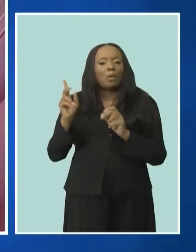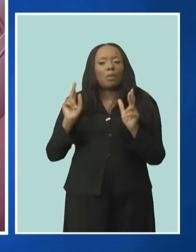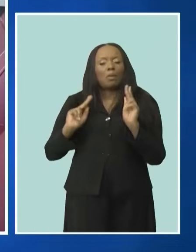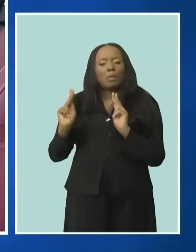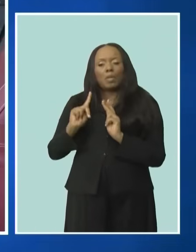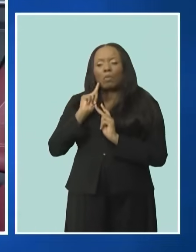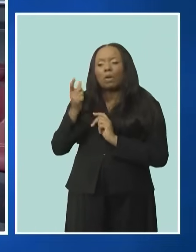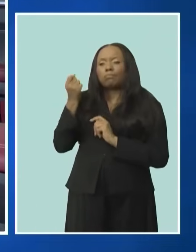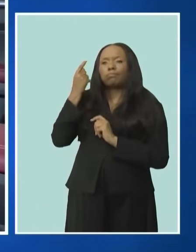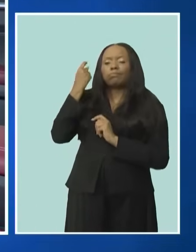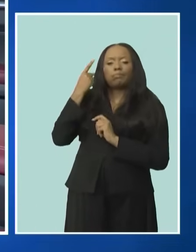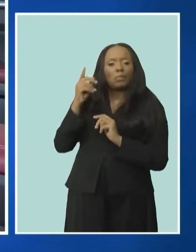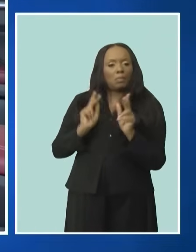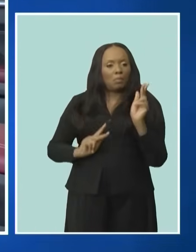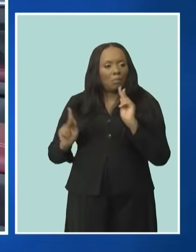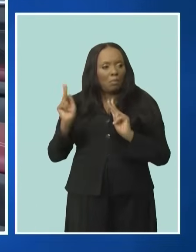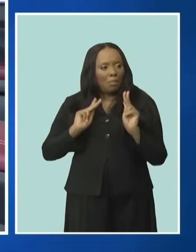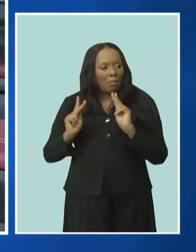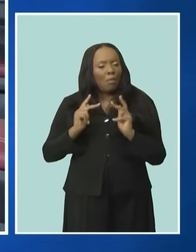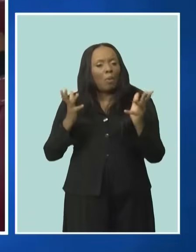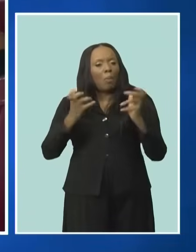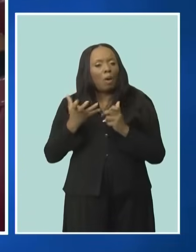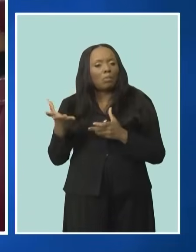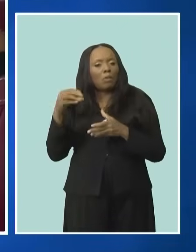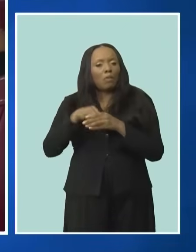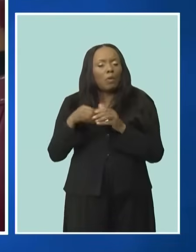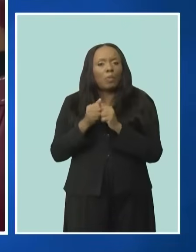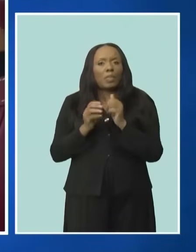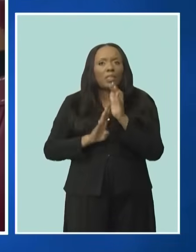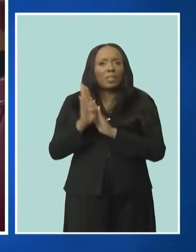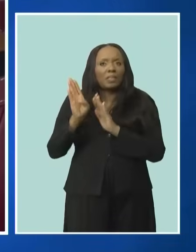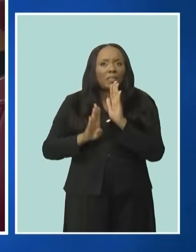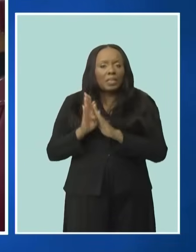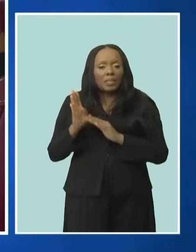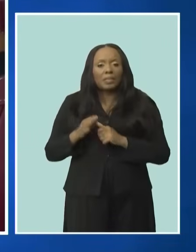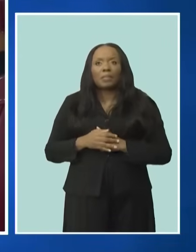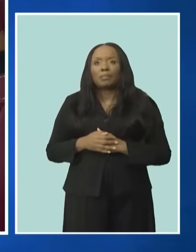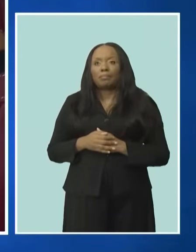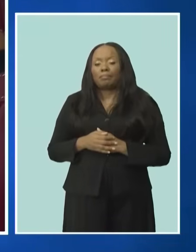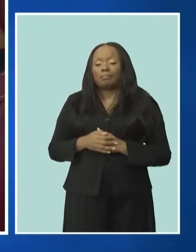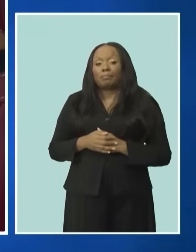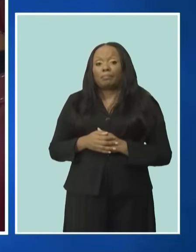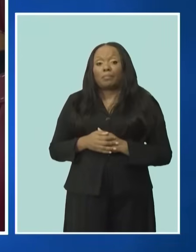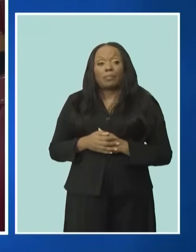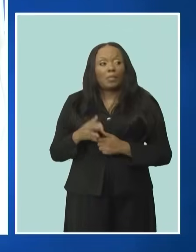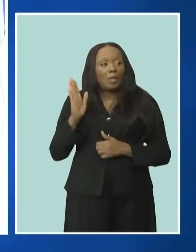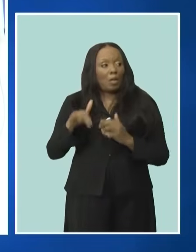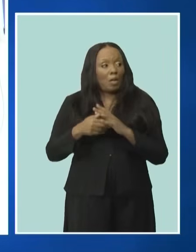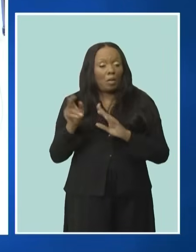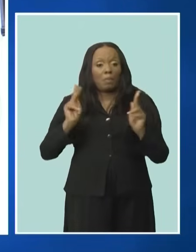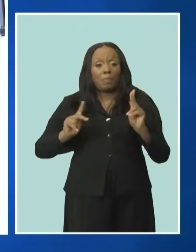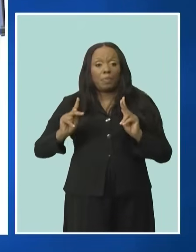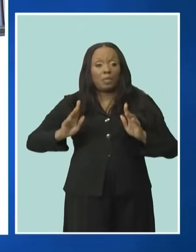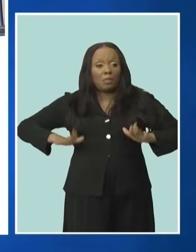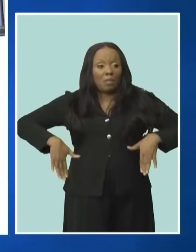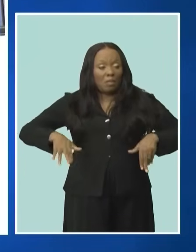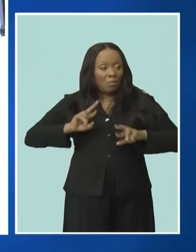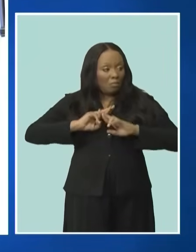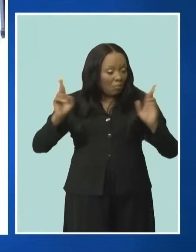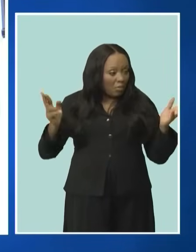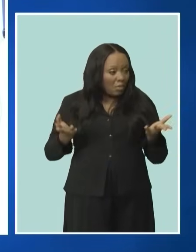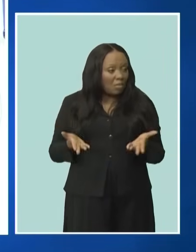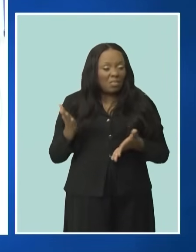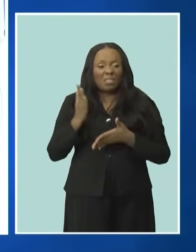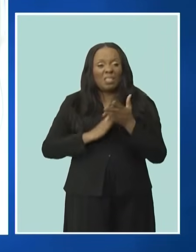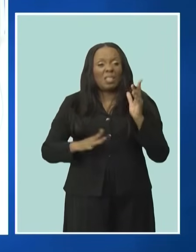comfort to individuals in their development process. Not all persons are ready for a full EV. Some persons may, just, kind of dip their foot in the